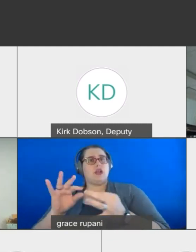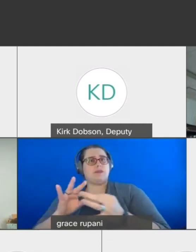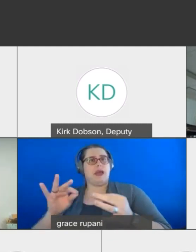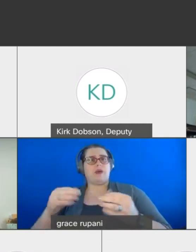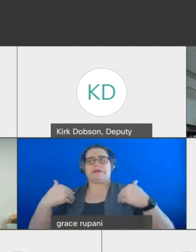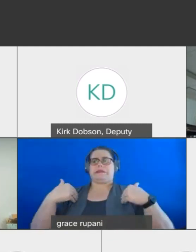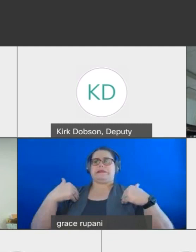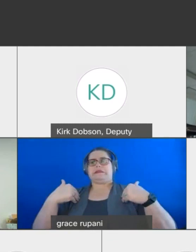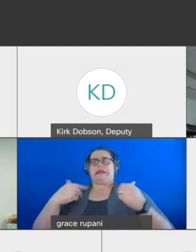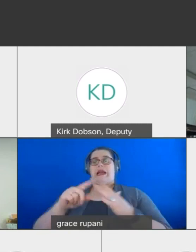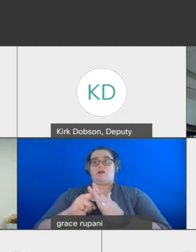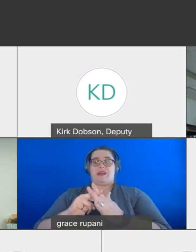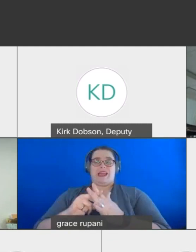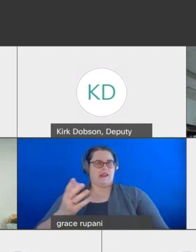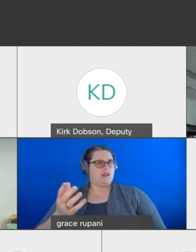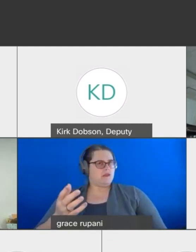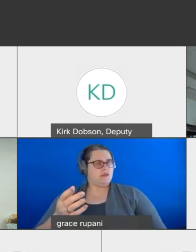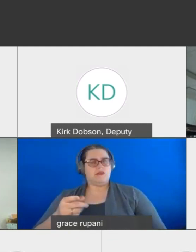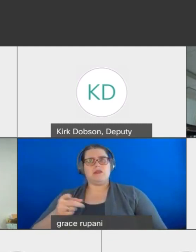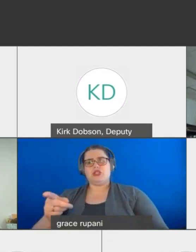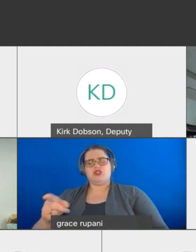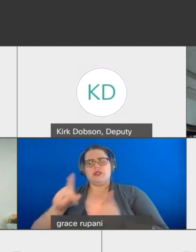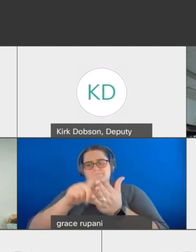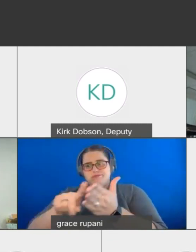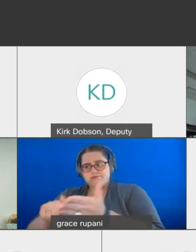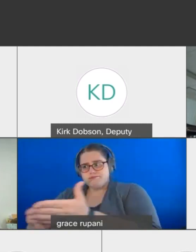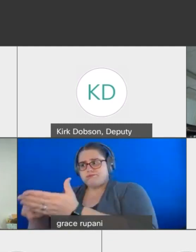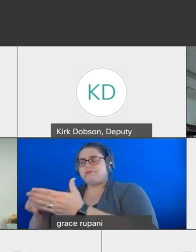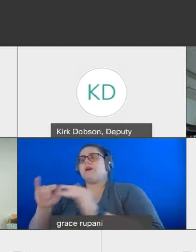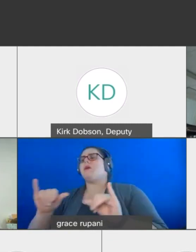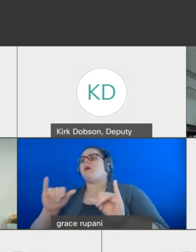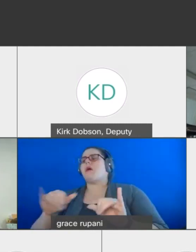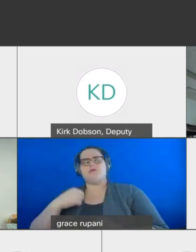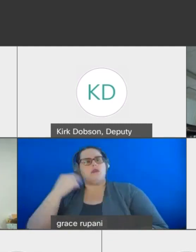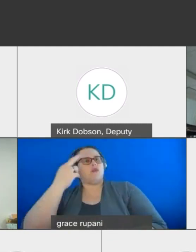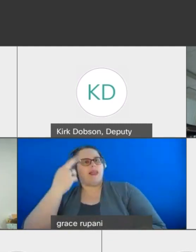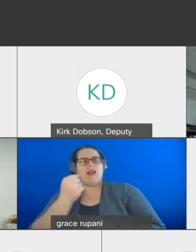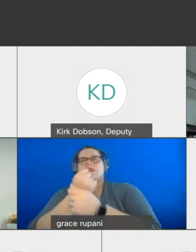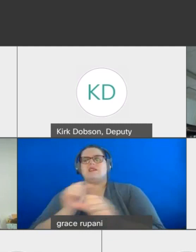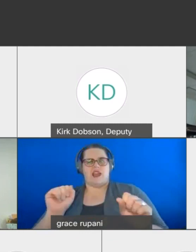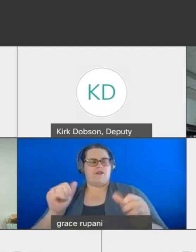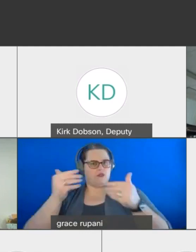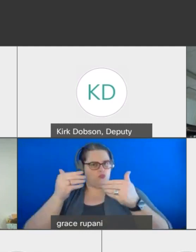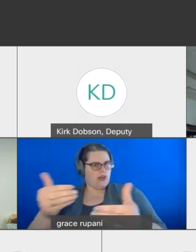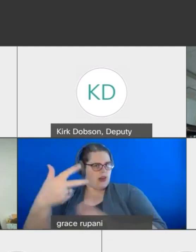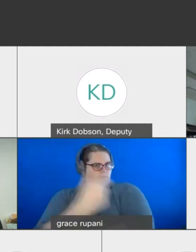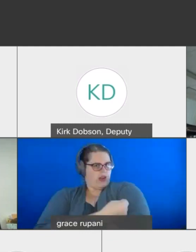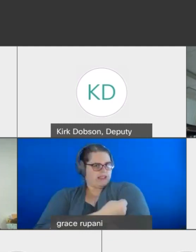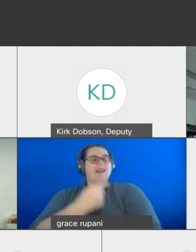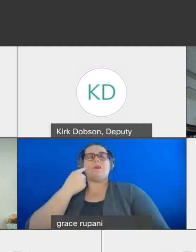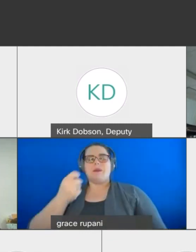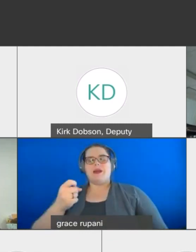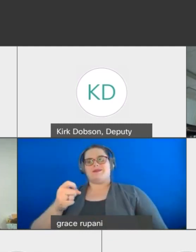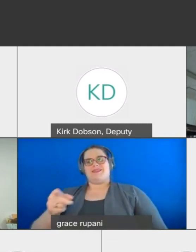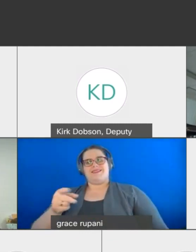she provided good information to address some of that hesitancy. Because one of the things she said was this concern